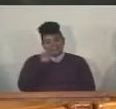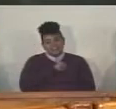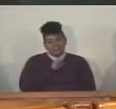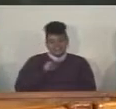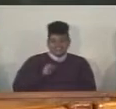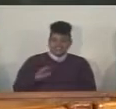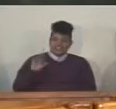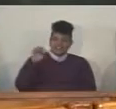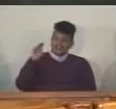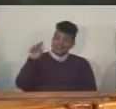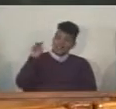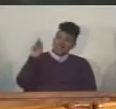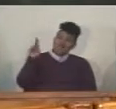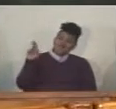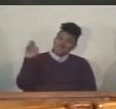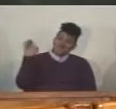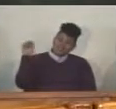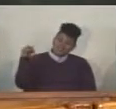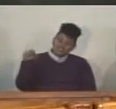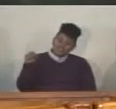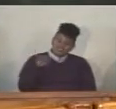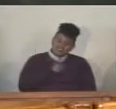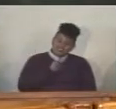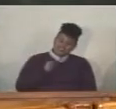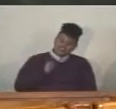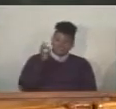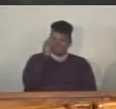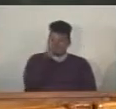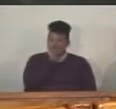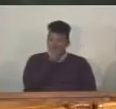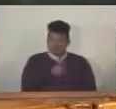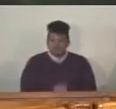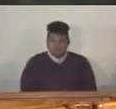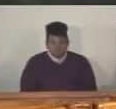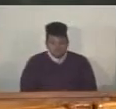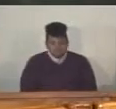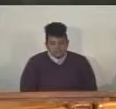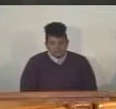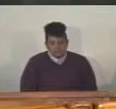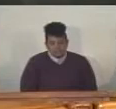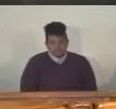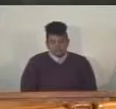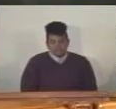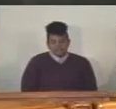Senator Briam? Yes. Senator Brown? Yes. Senator Charles? Yes.